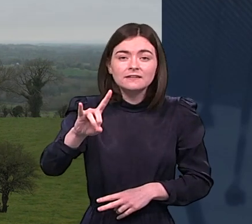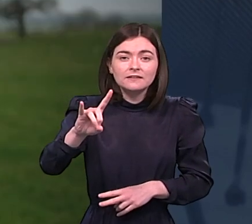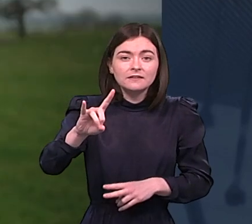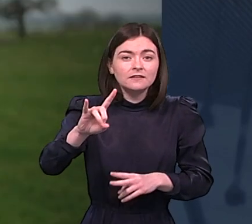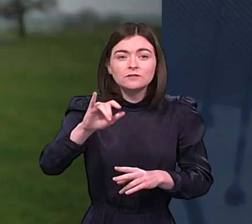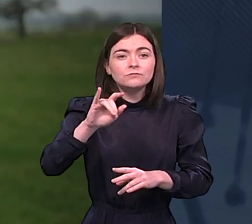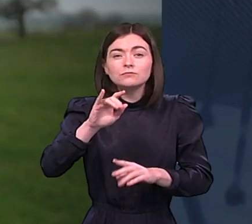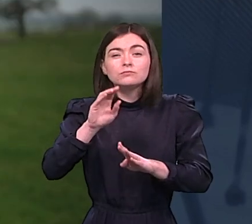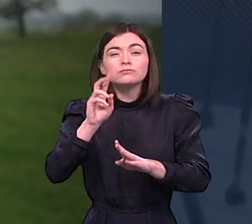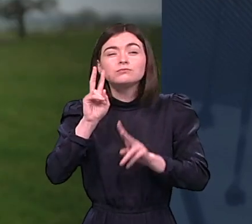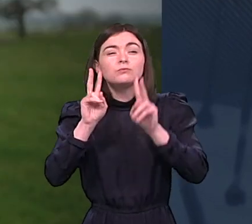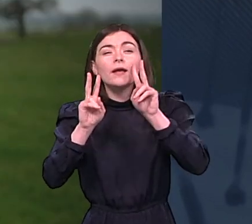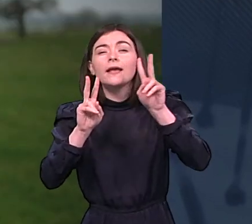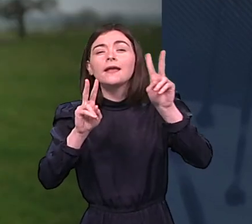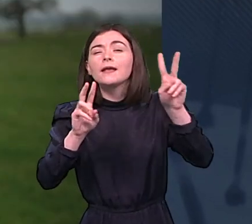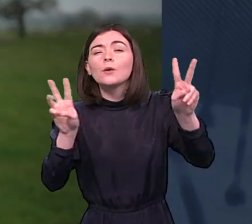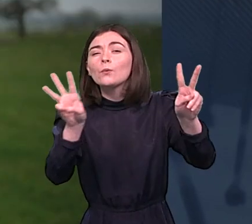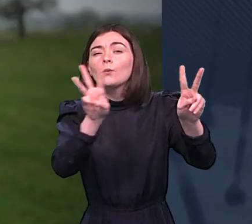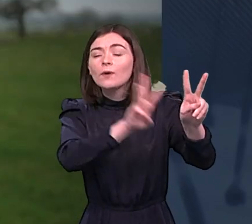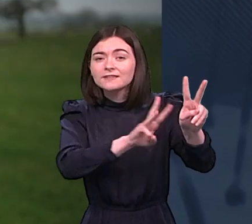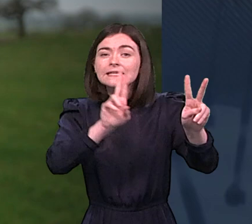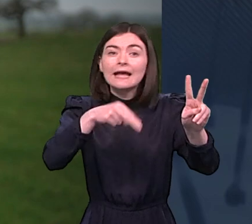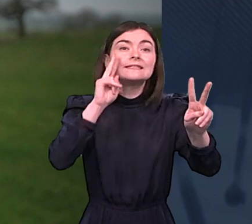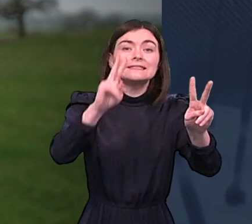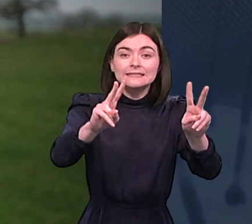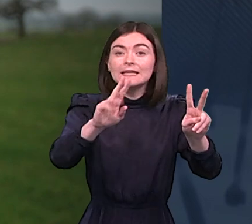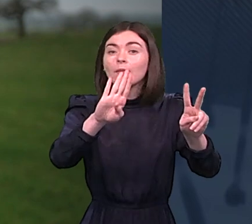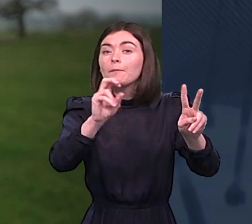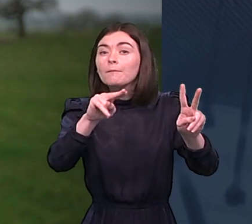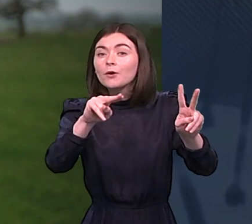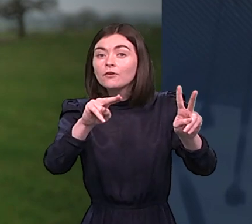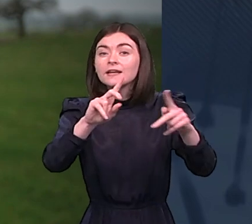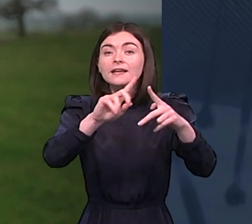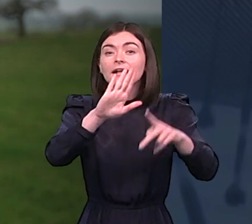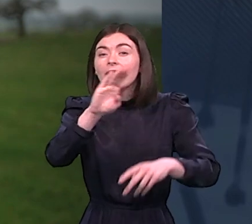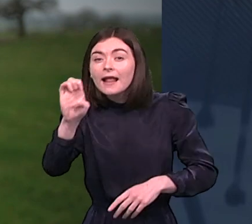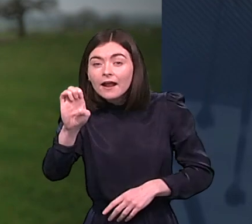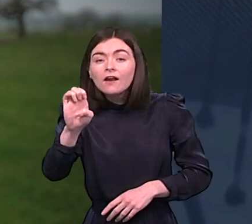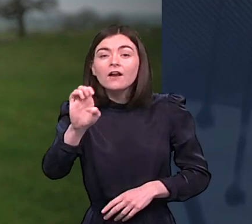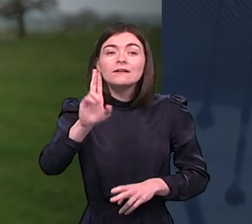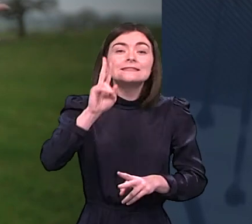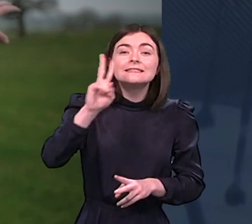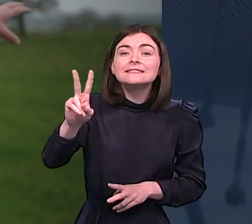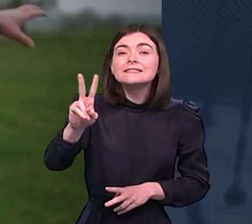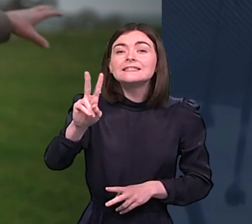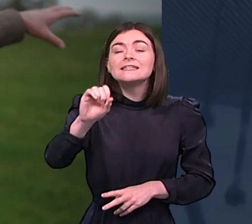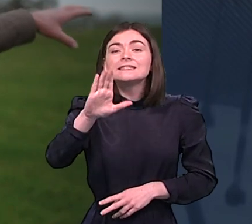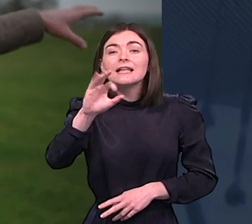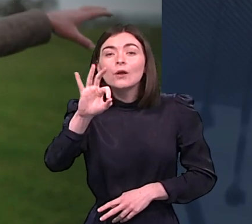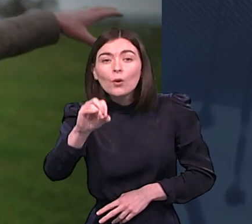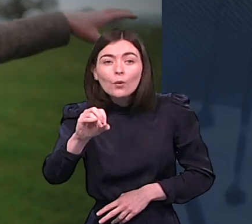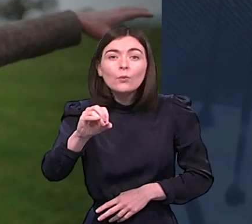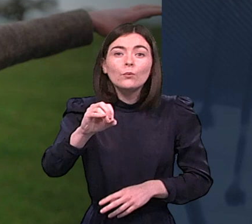way west, over as far as the Burren and Clare is visible, and up into Sligo,